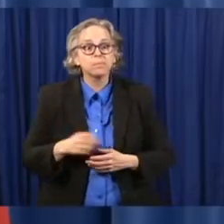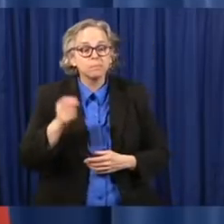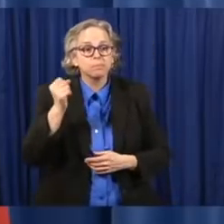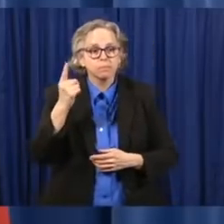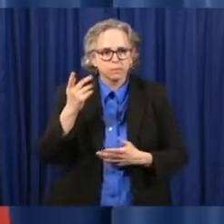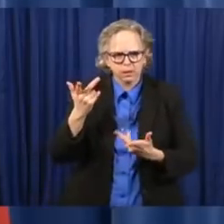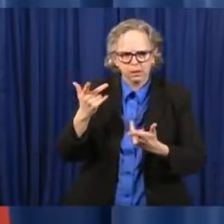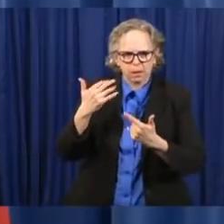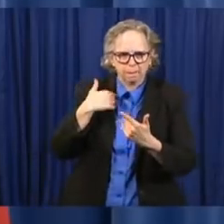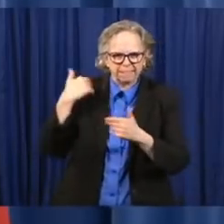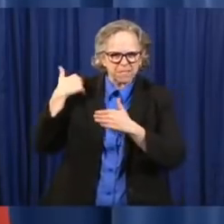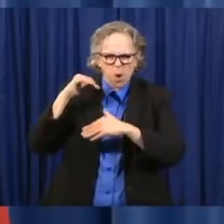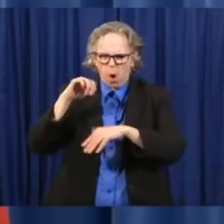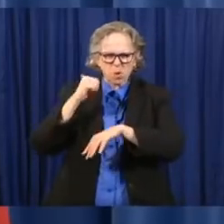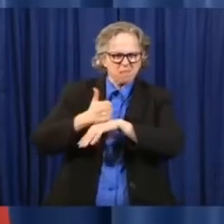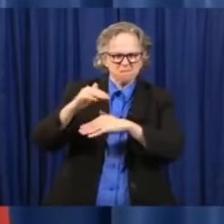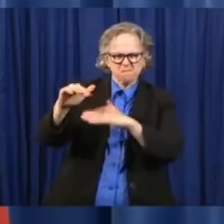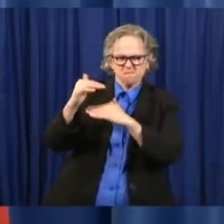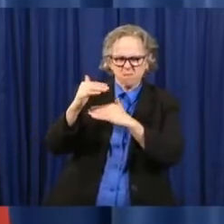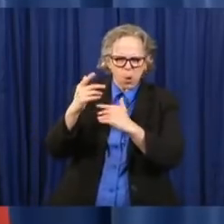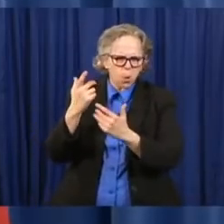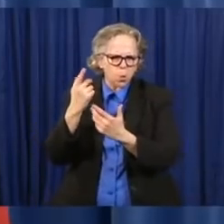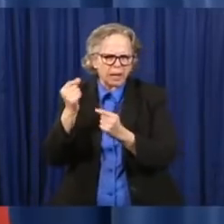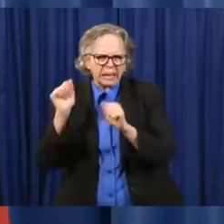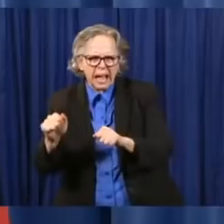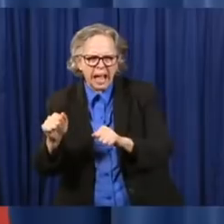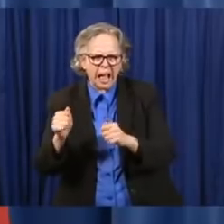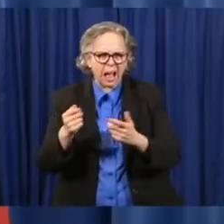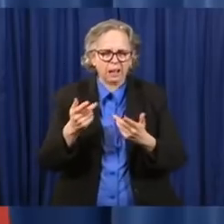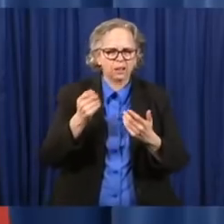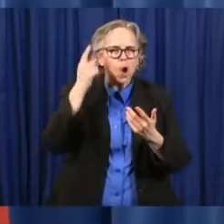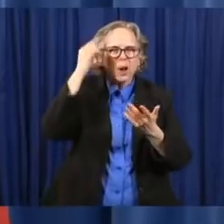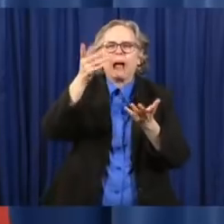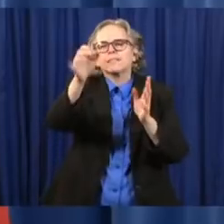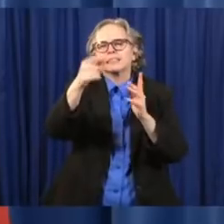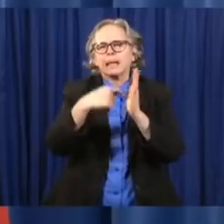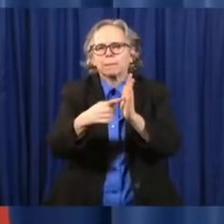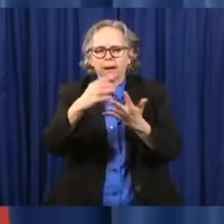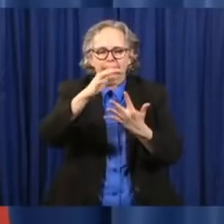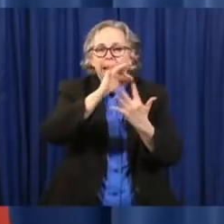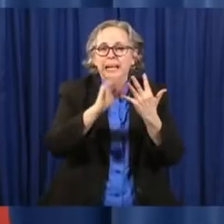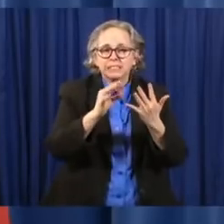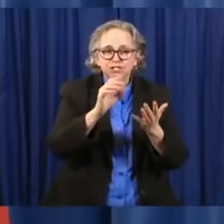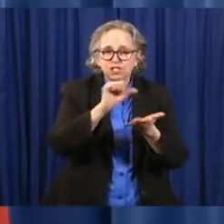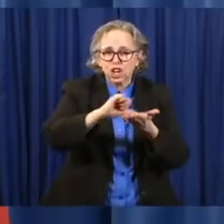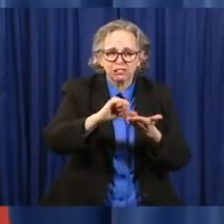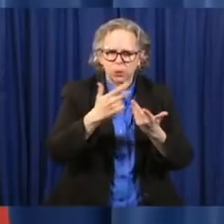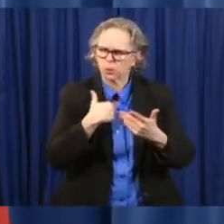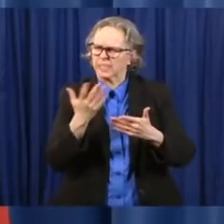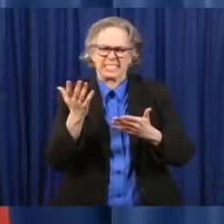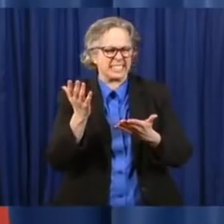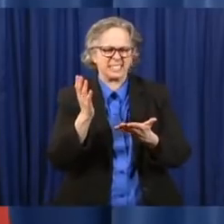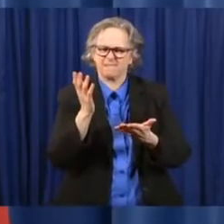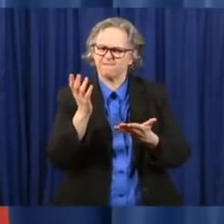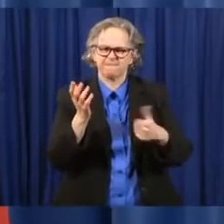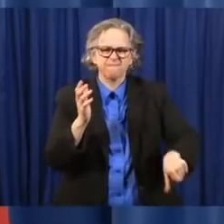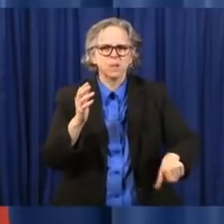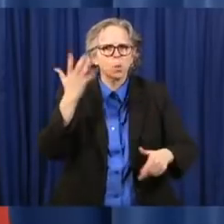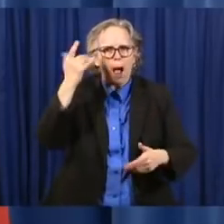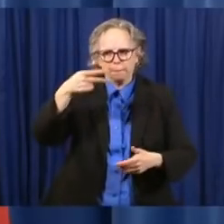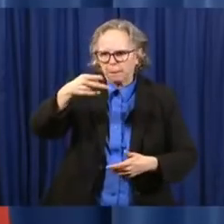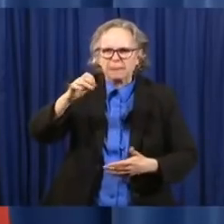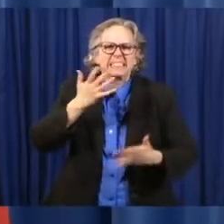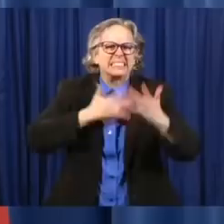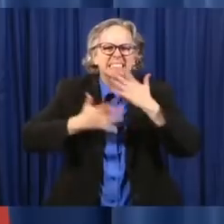of the activity because we worried about not having enough of the personal protection equipment.